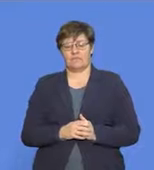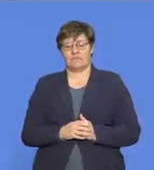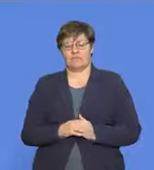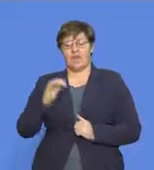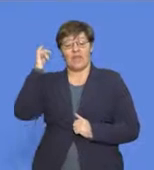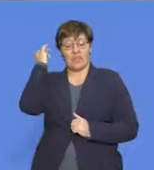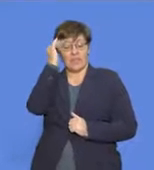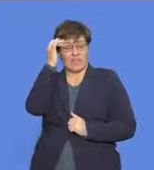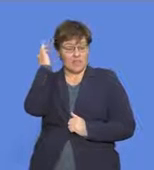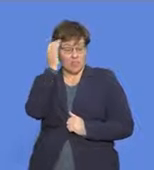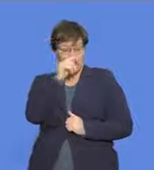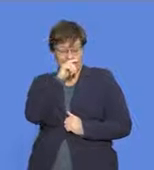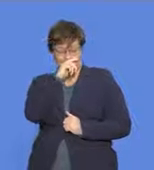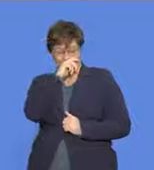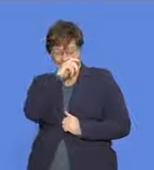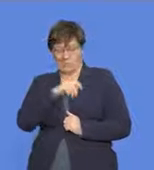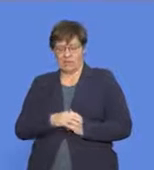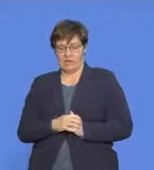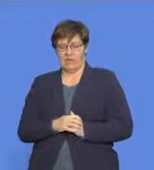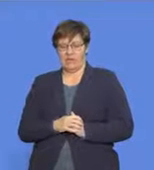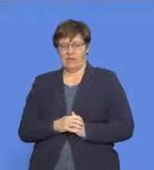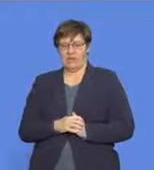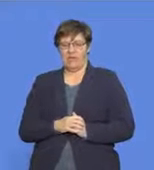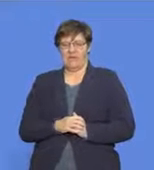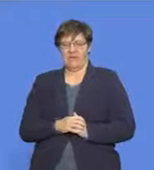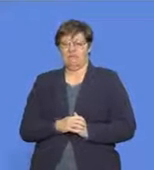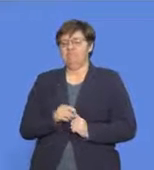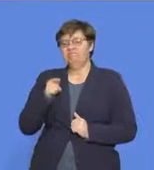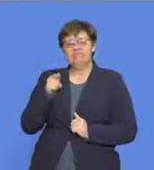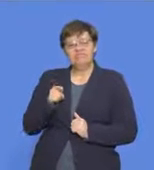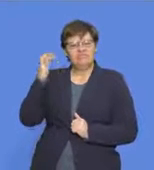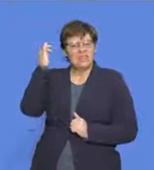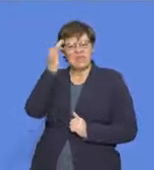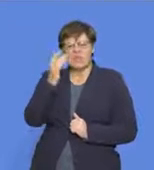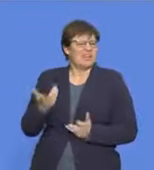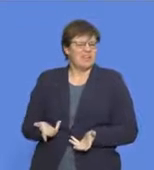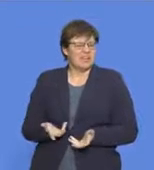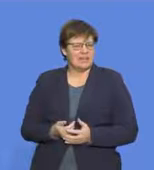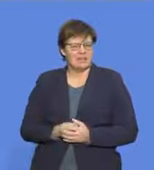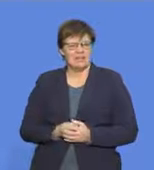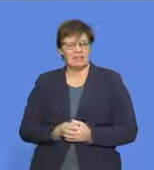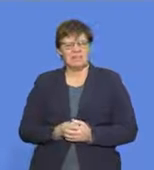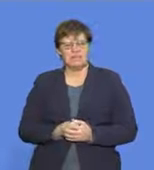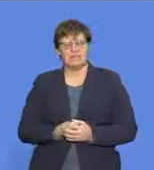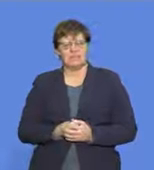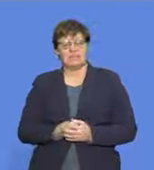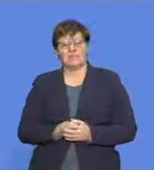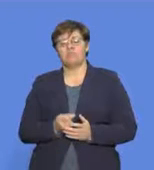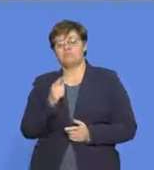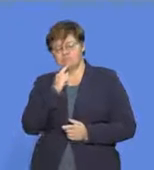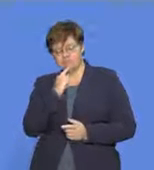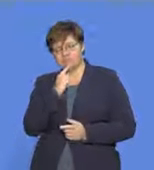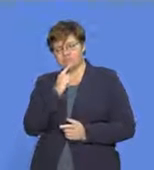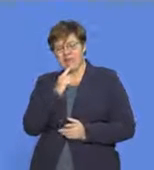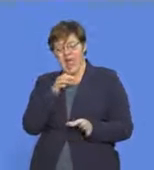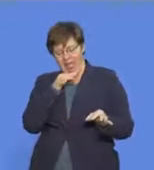Right, then we're going to have a look at the word or the term theory. And a theory is a